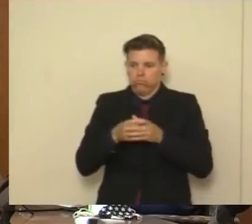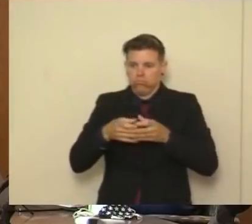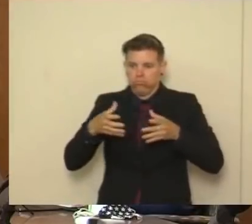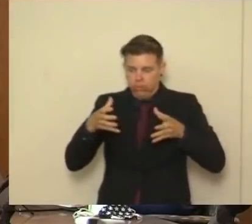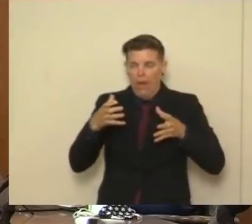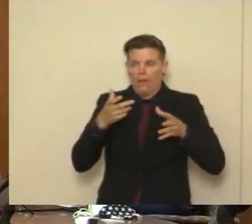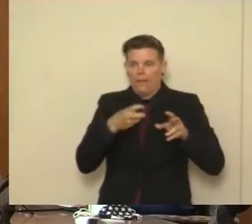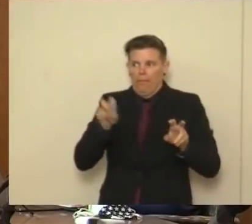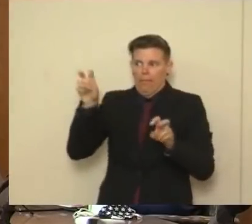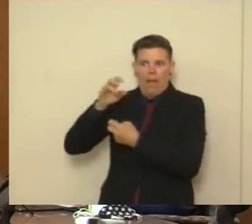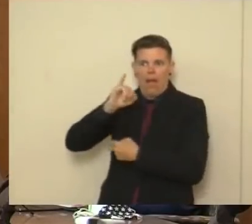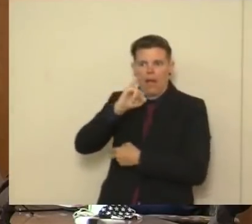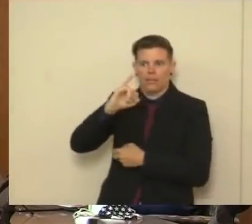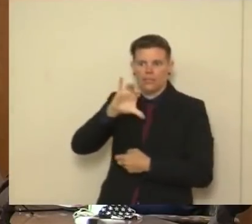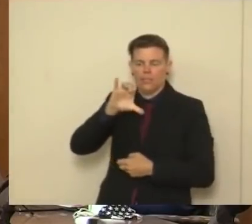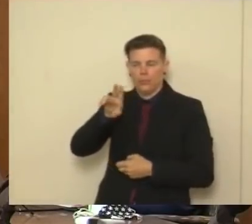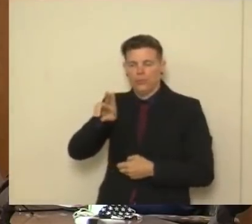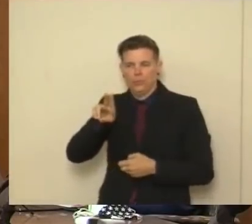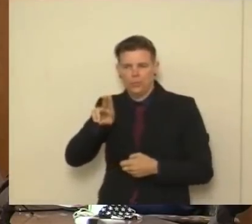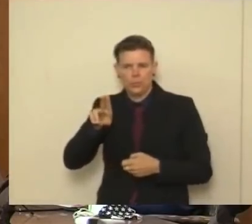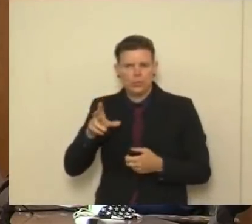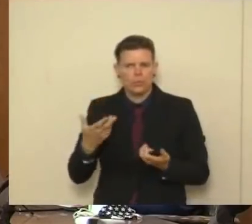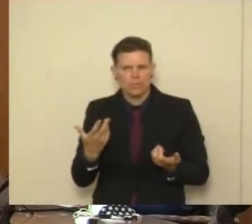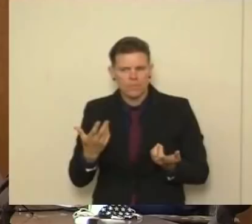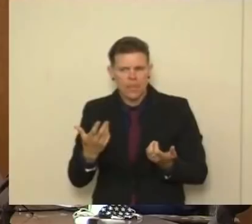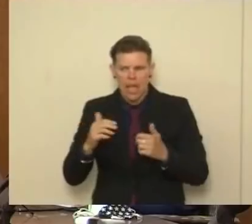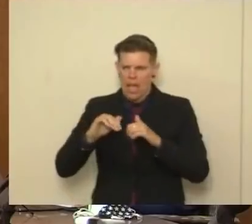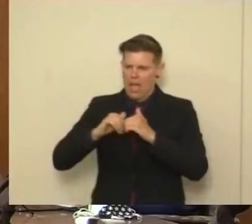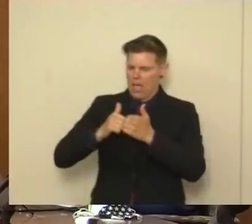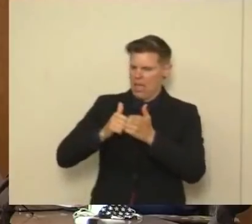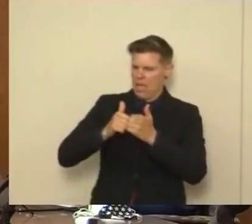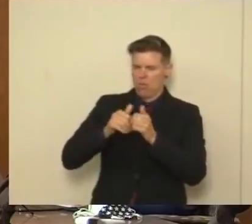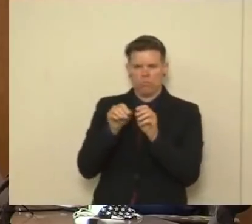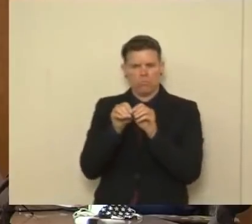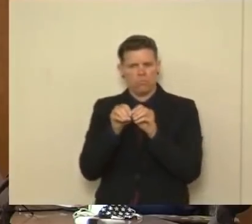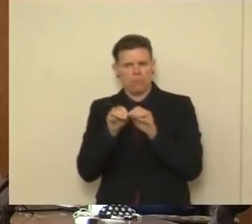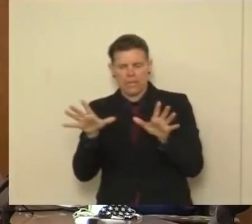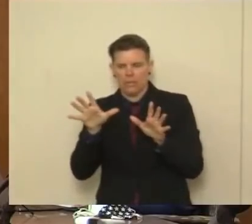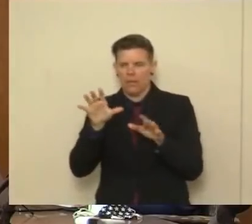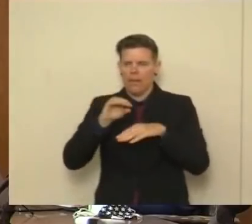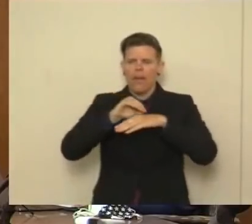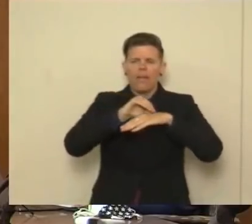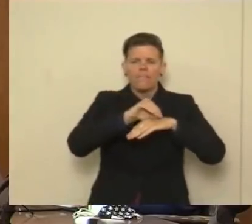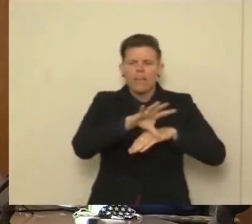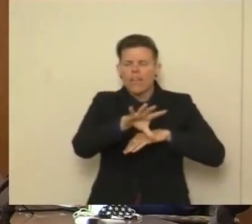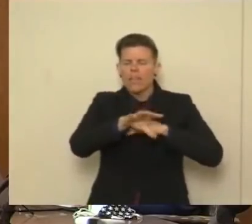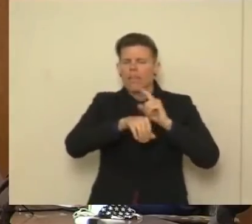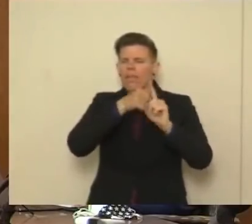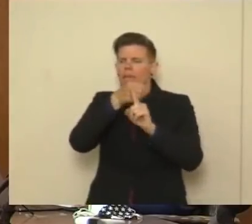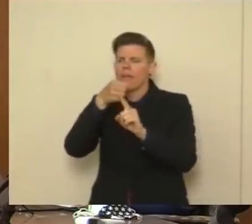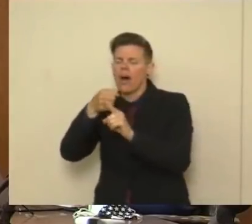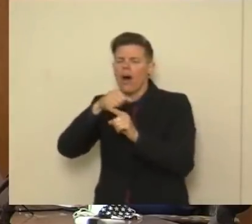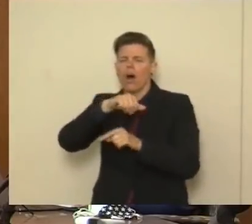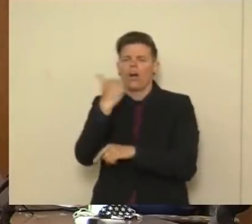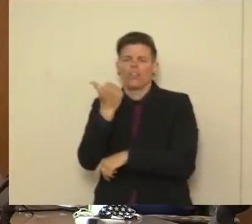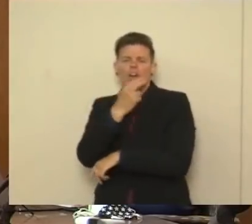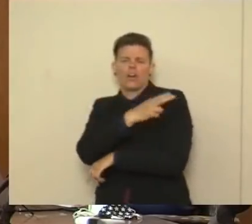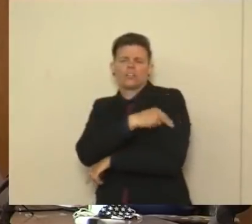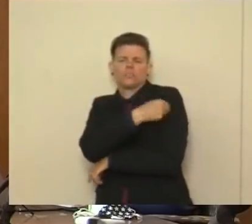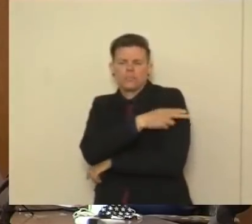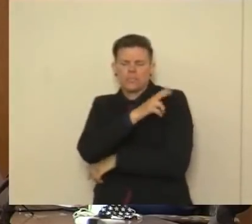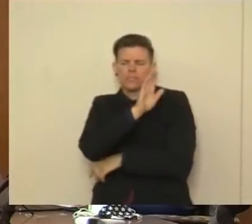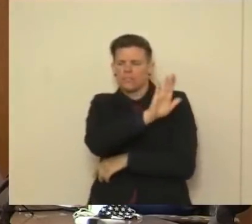is the pandemic affecting other kinds of hospitalizations and treatments at the